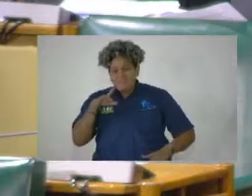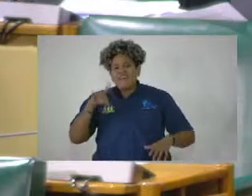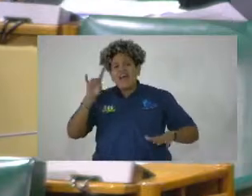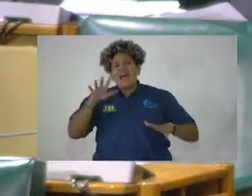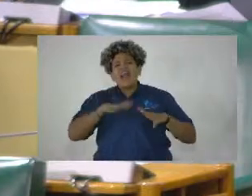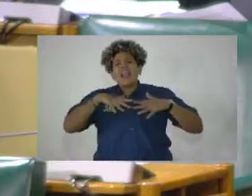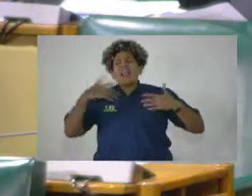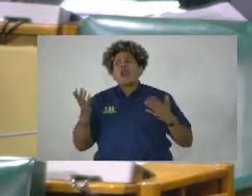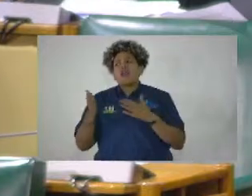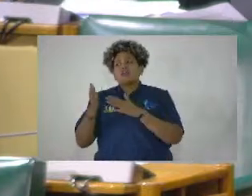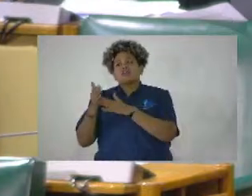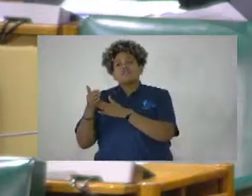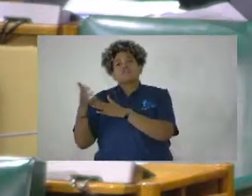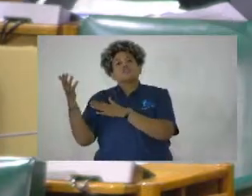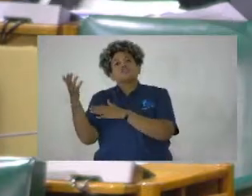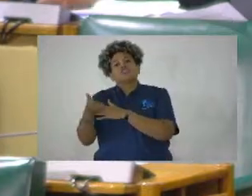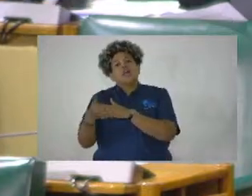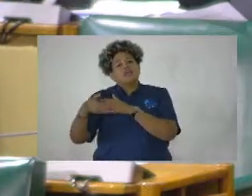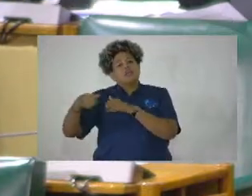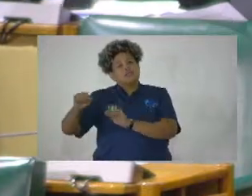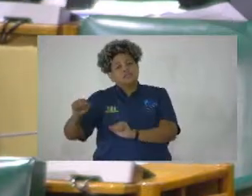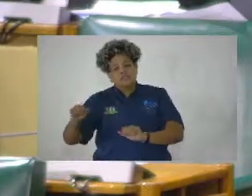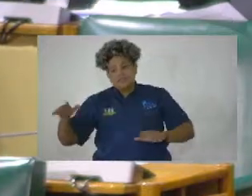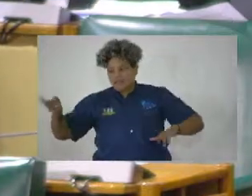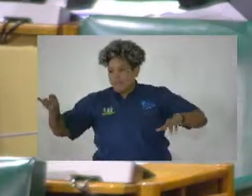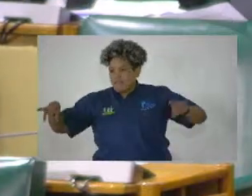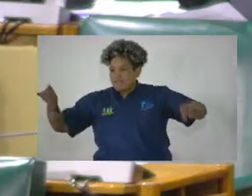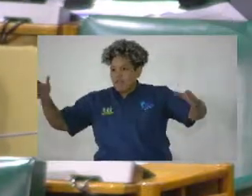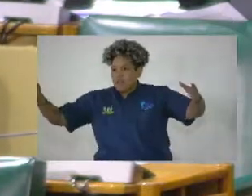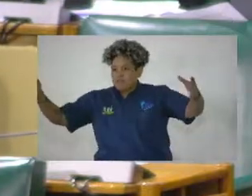of fish in the sea.